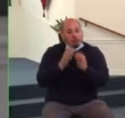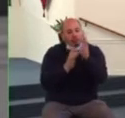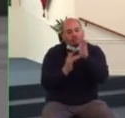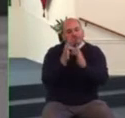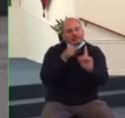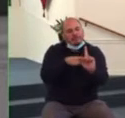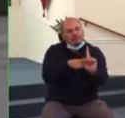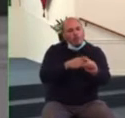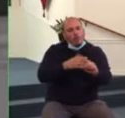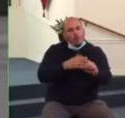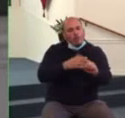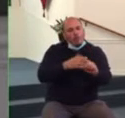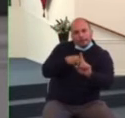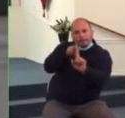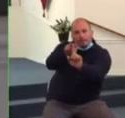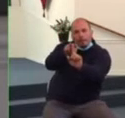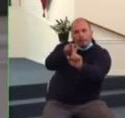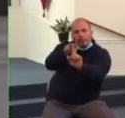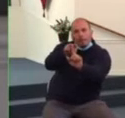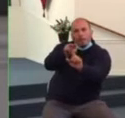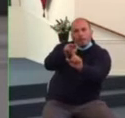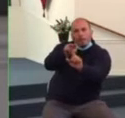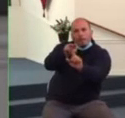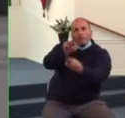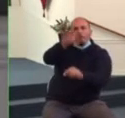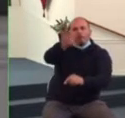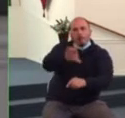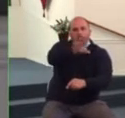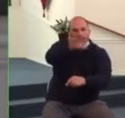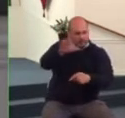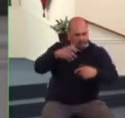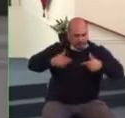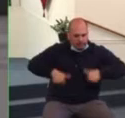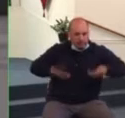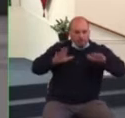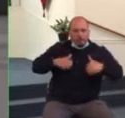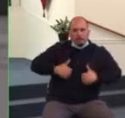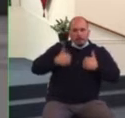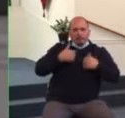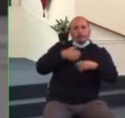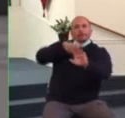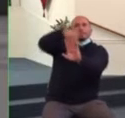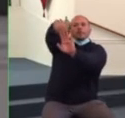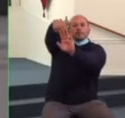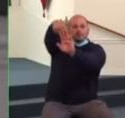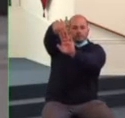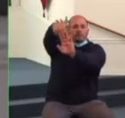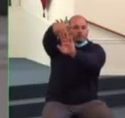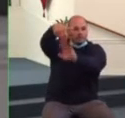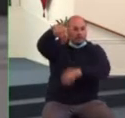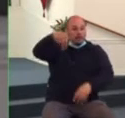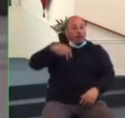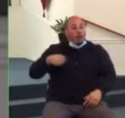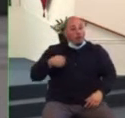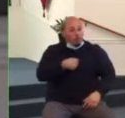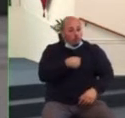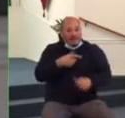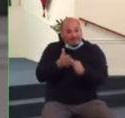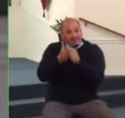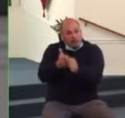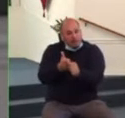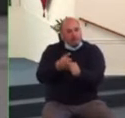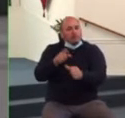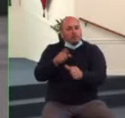follow Jesus, we have to take up our cross daily and follow him. A cross-centered